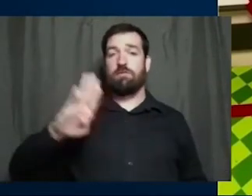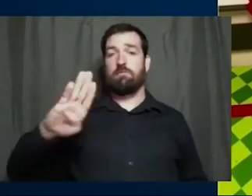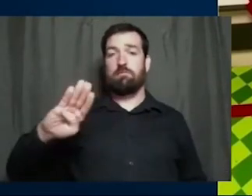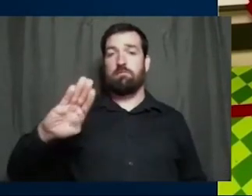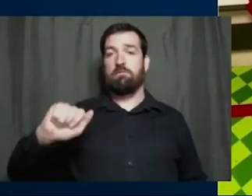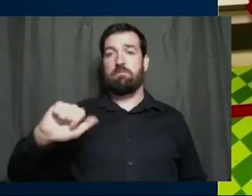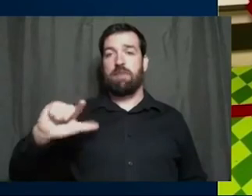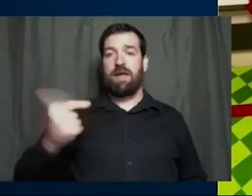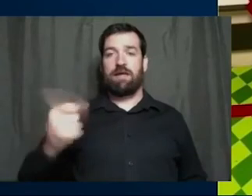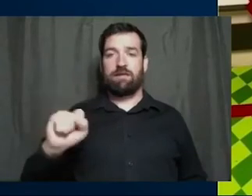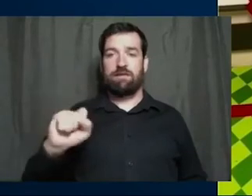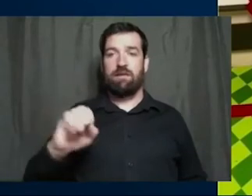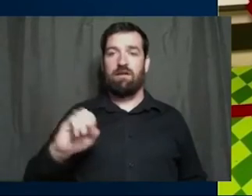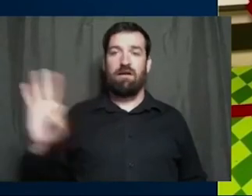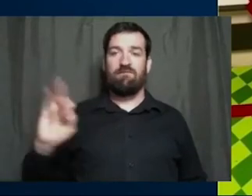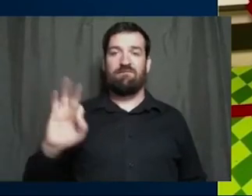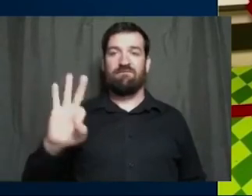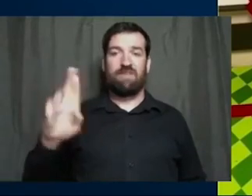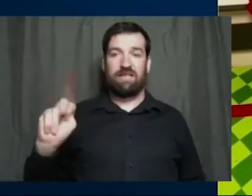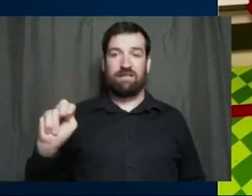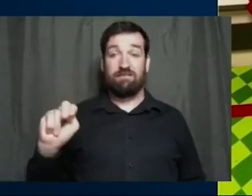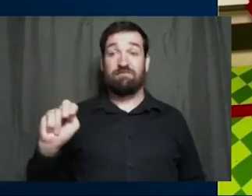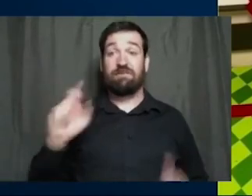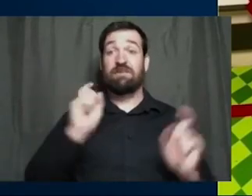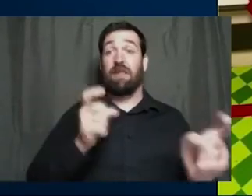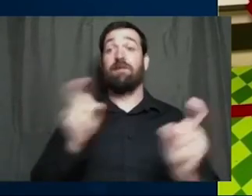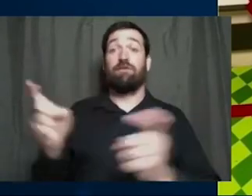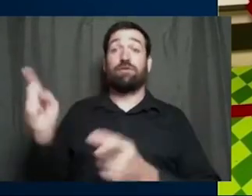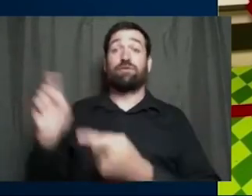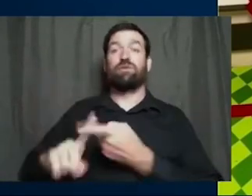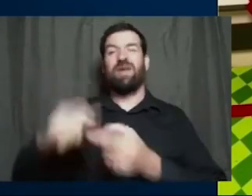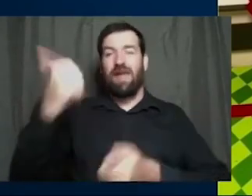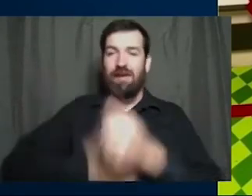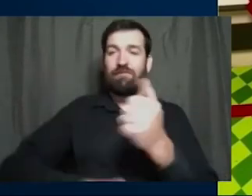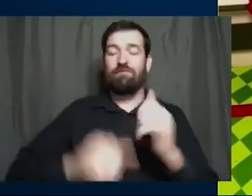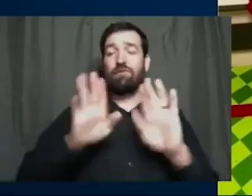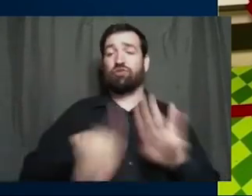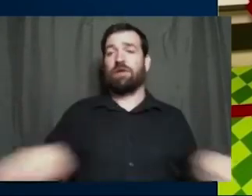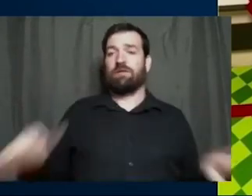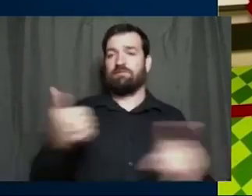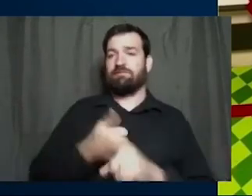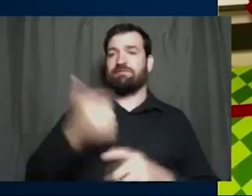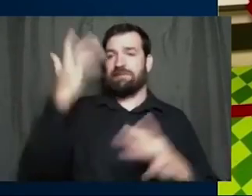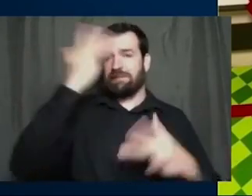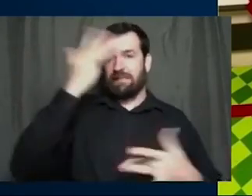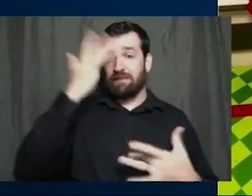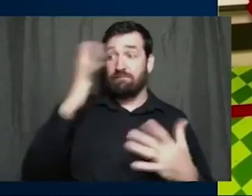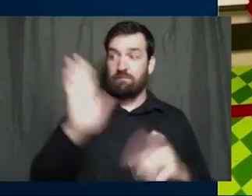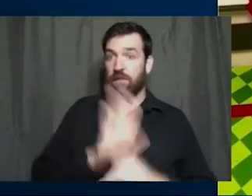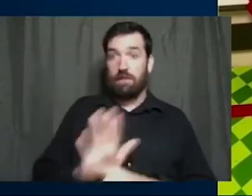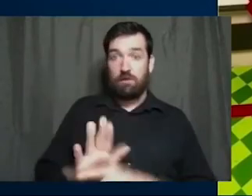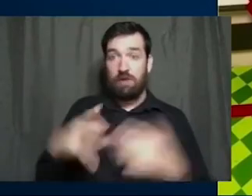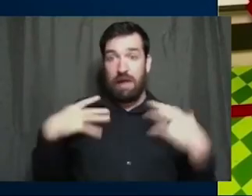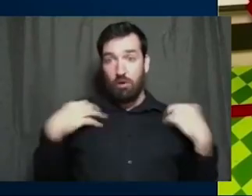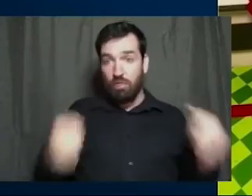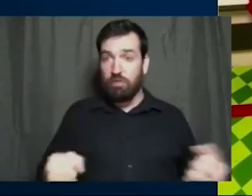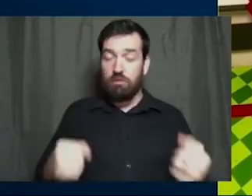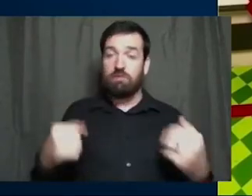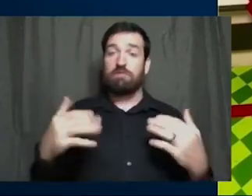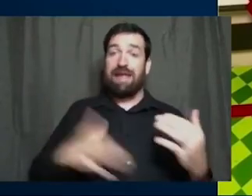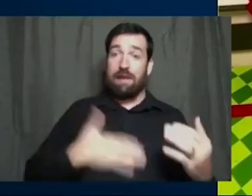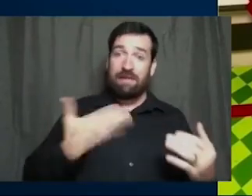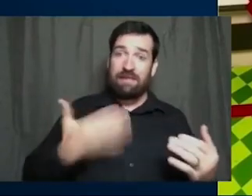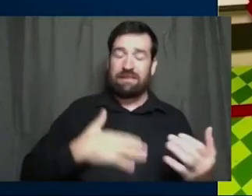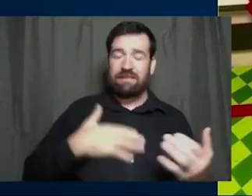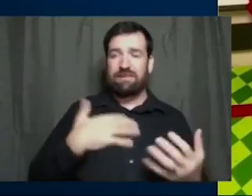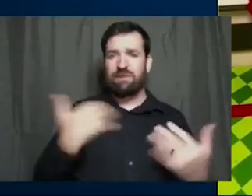bag of fun to every sick child whose health and happiness are compromised. The packs donated by the CRNAs